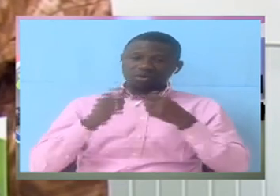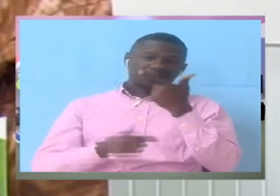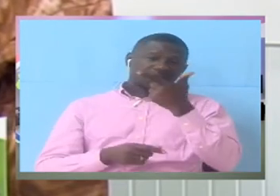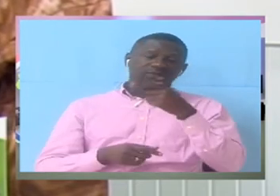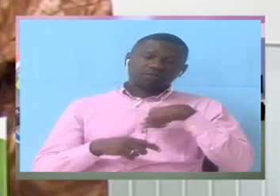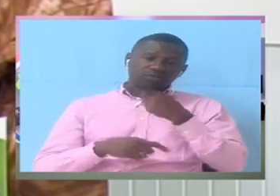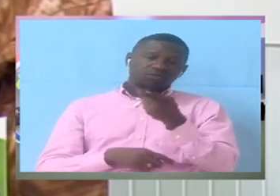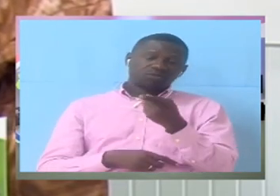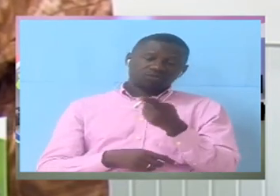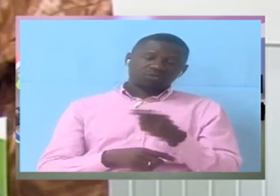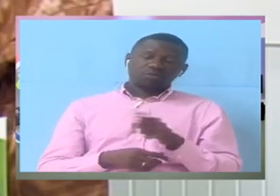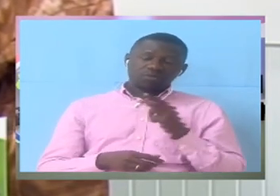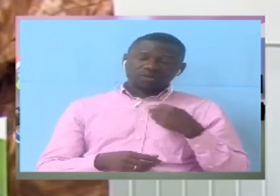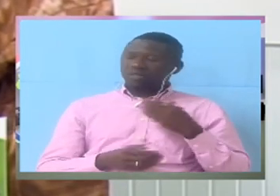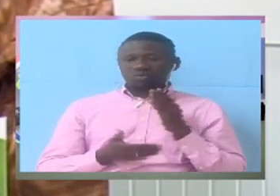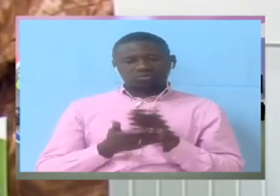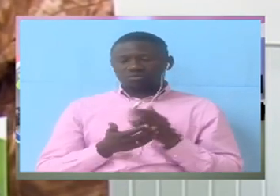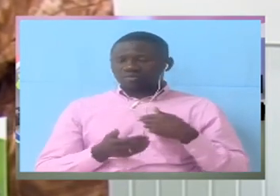took the